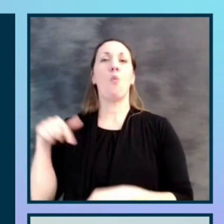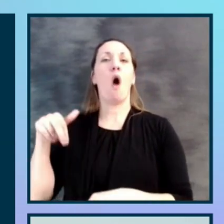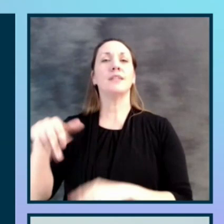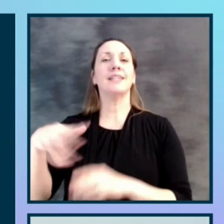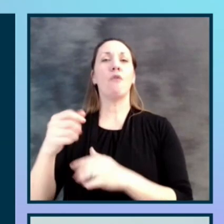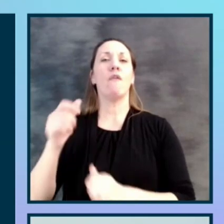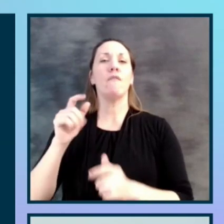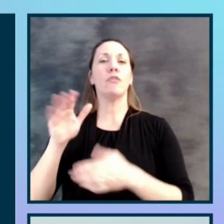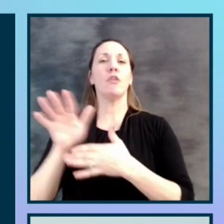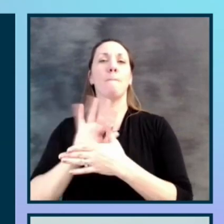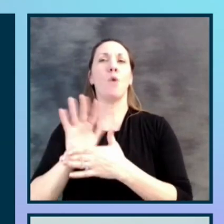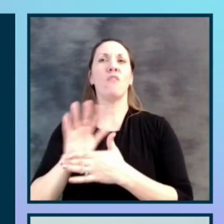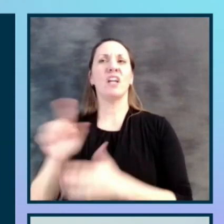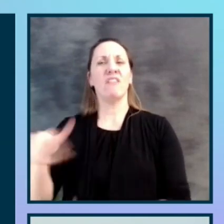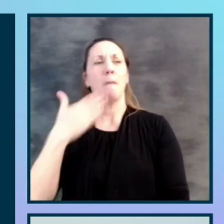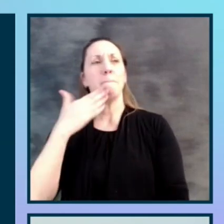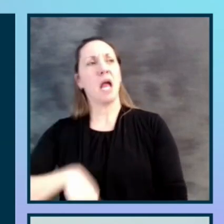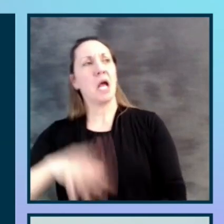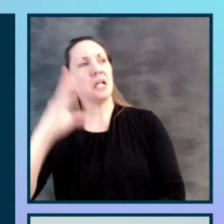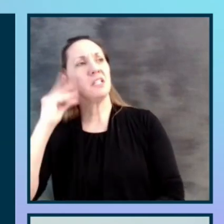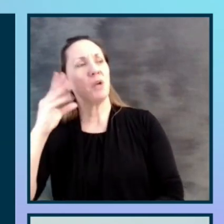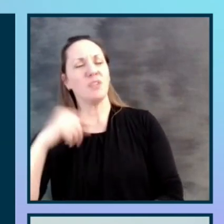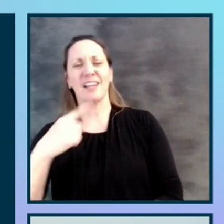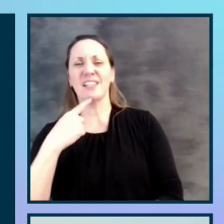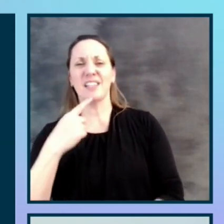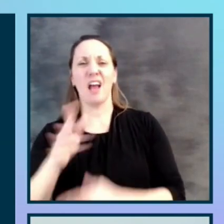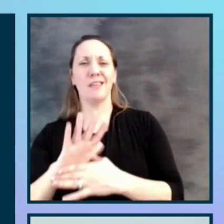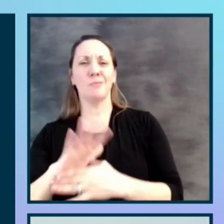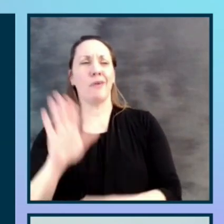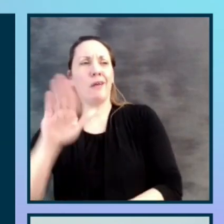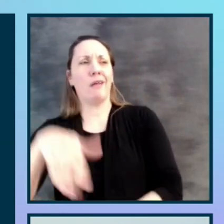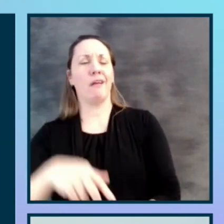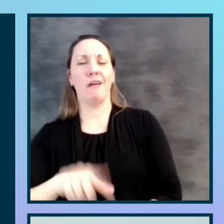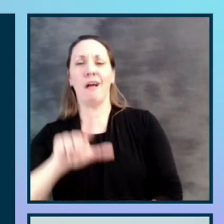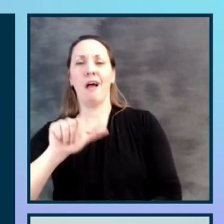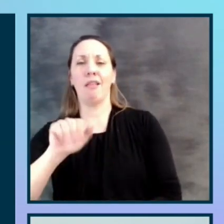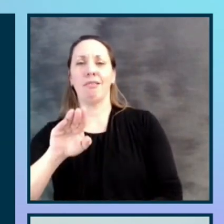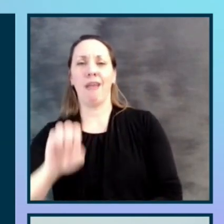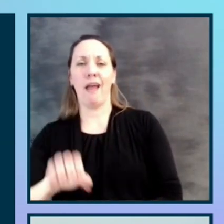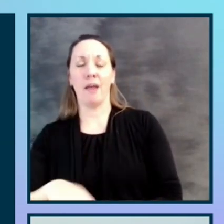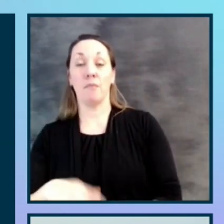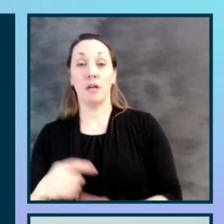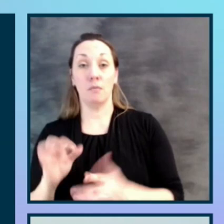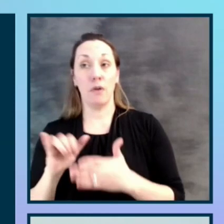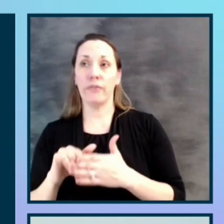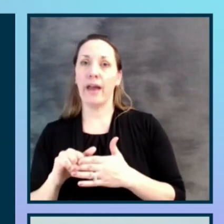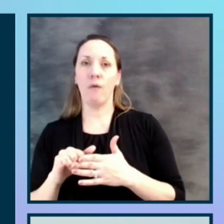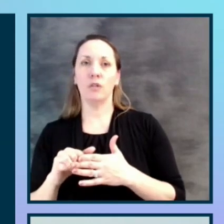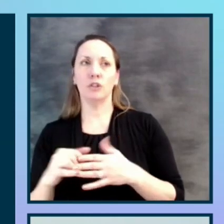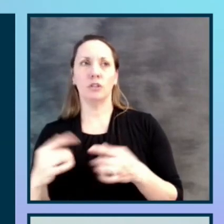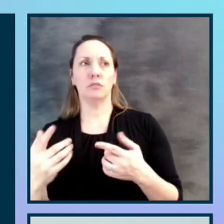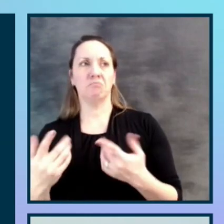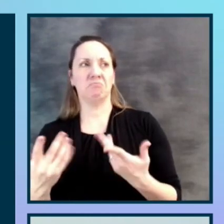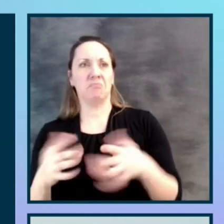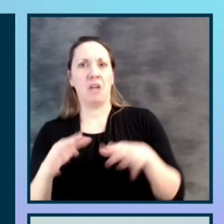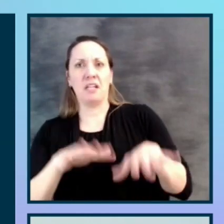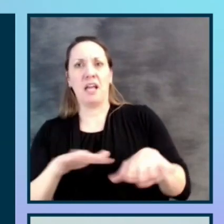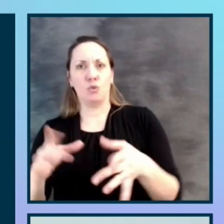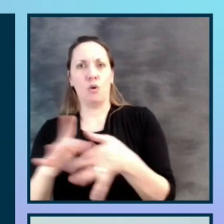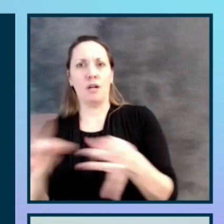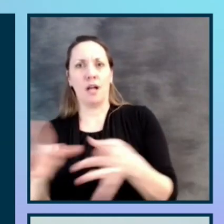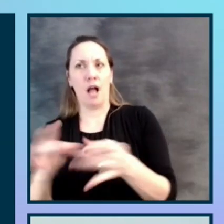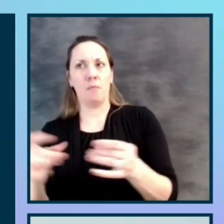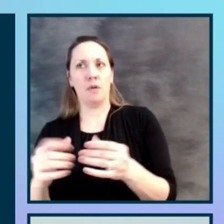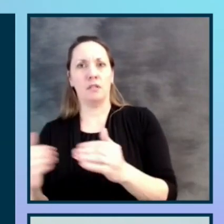bad experience, and they could say, "This movie is lame." While this was a casual comment, it equates disability to